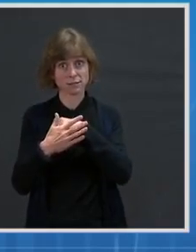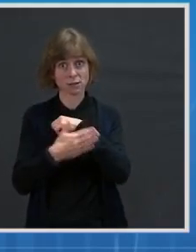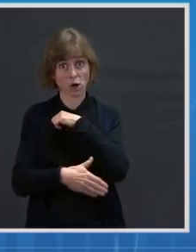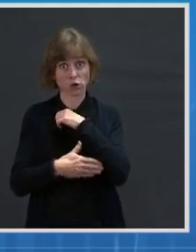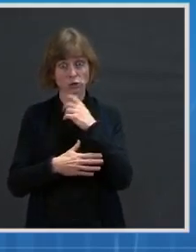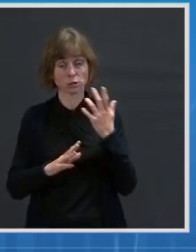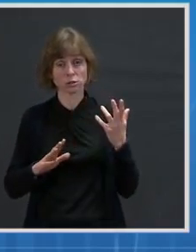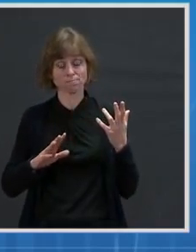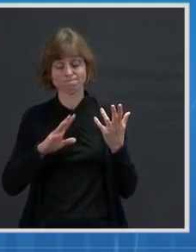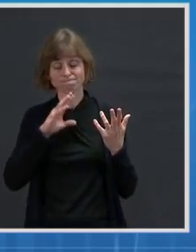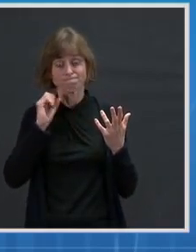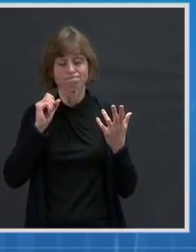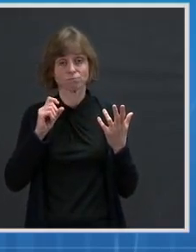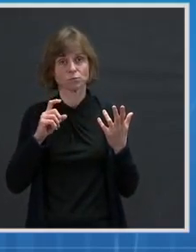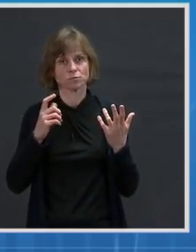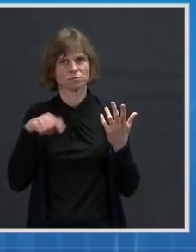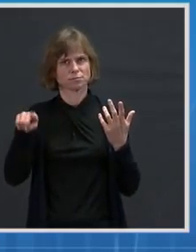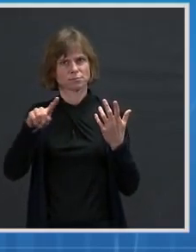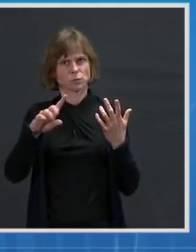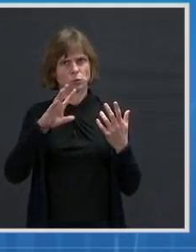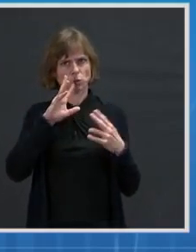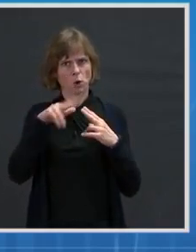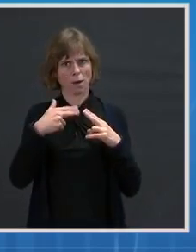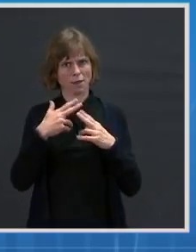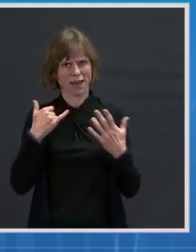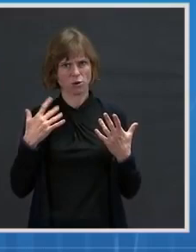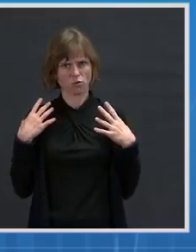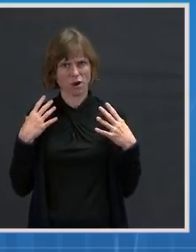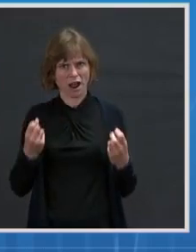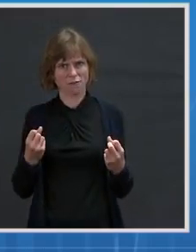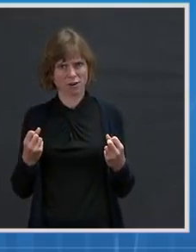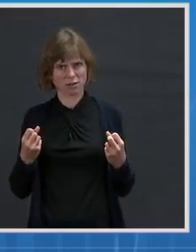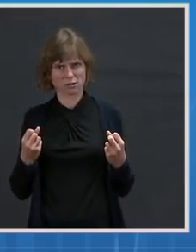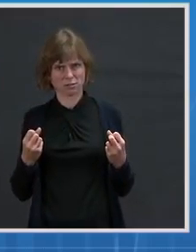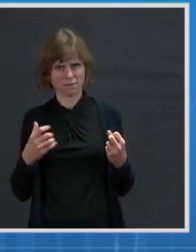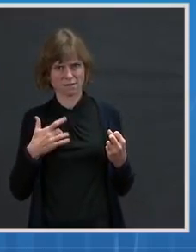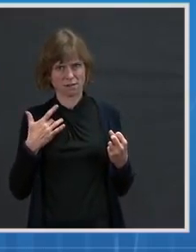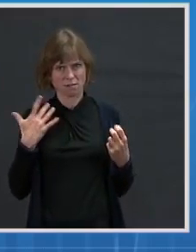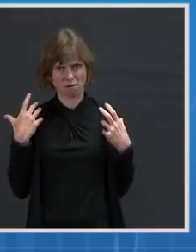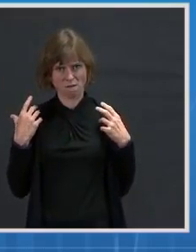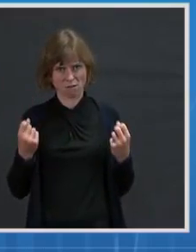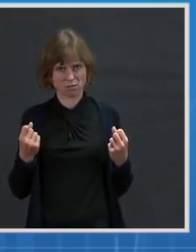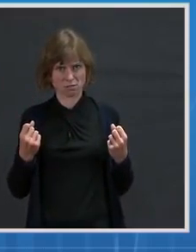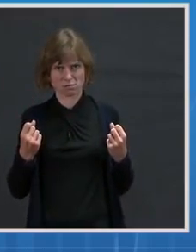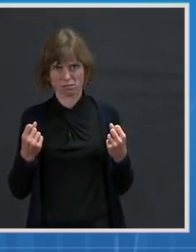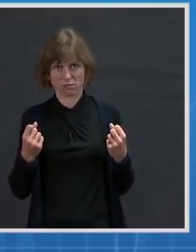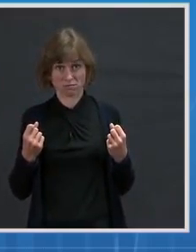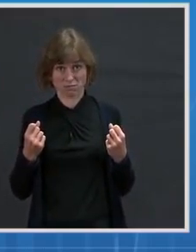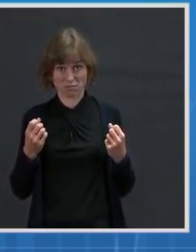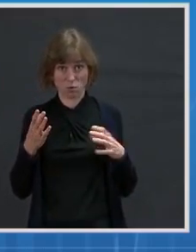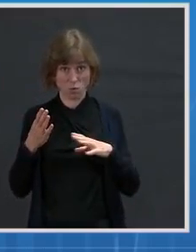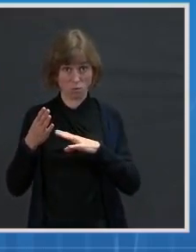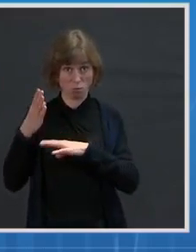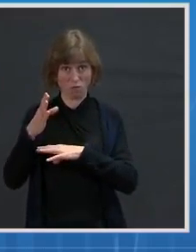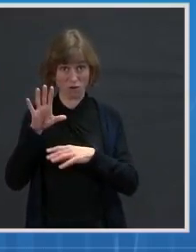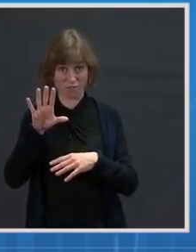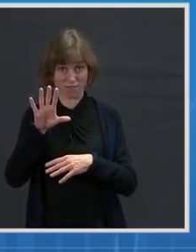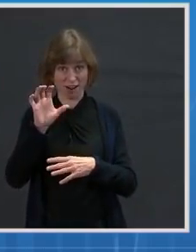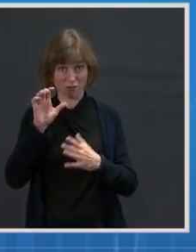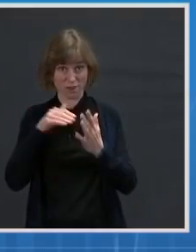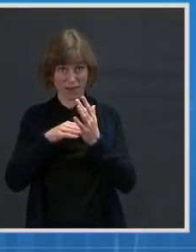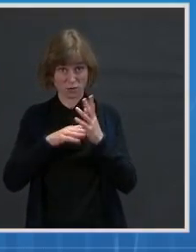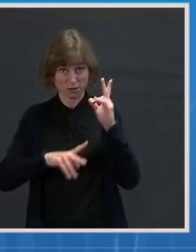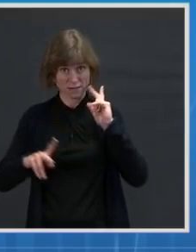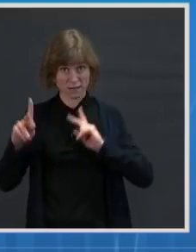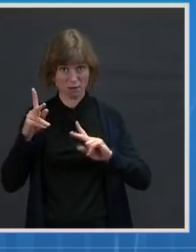of you could speak to that, and whether or how confident you are in whether more than 500,000 people have